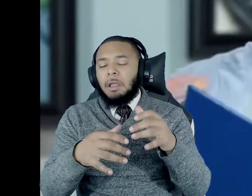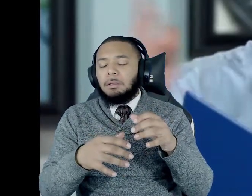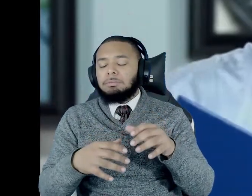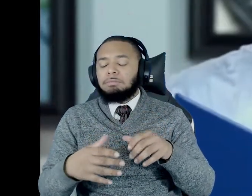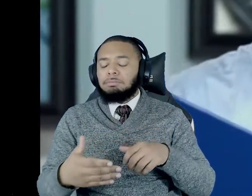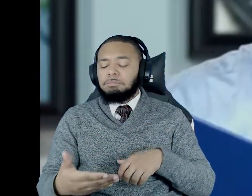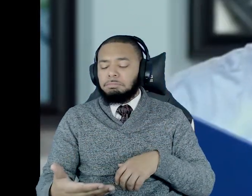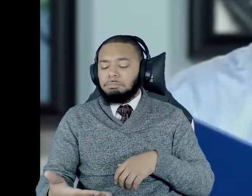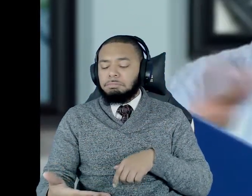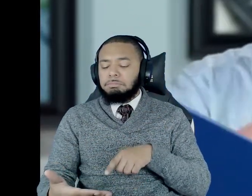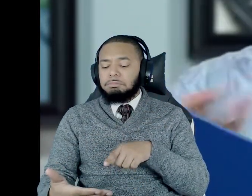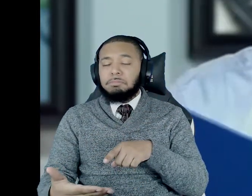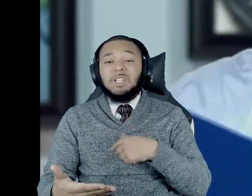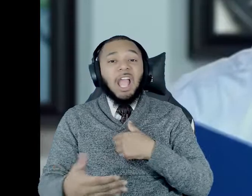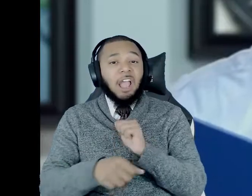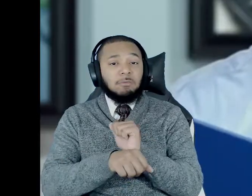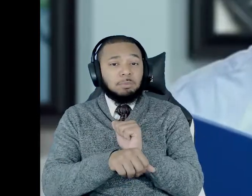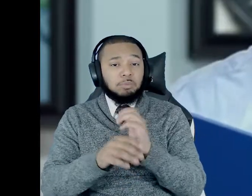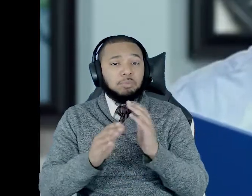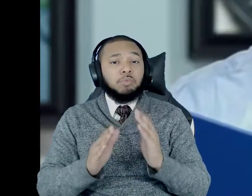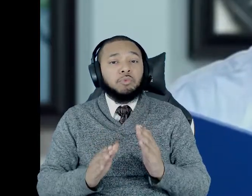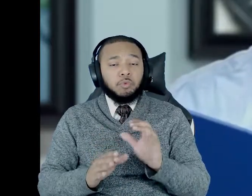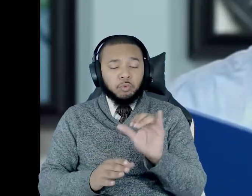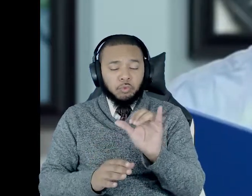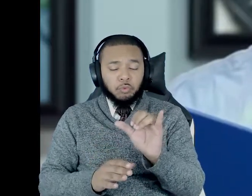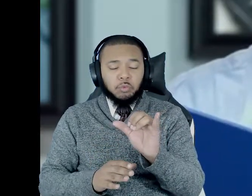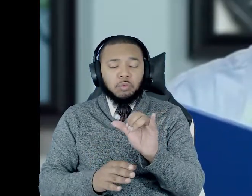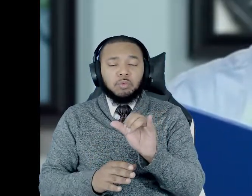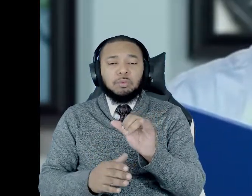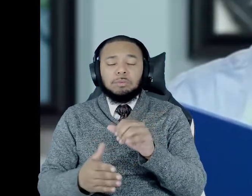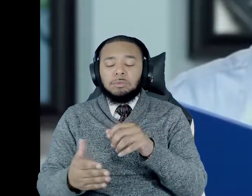I have employees who work there. I'm looking at their time cards.